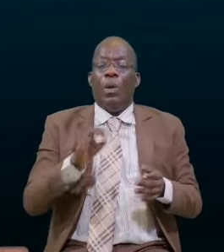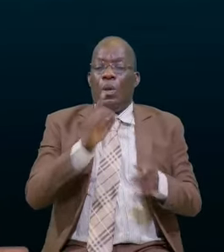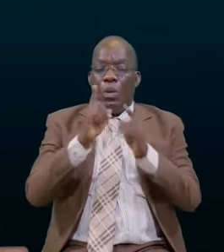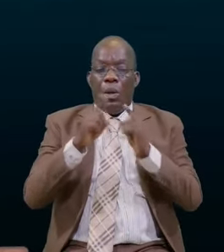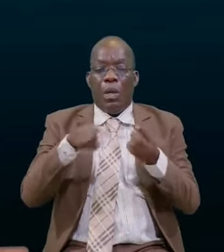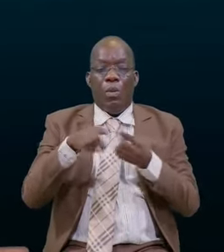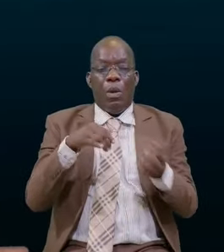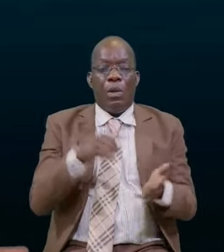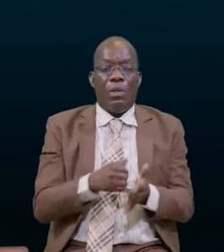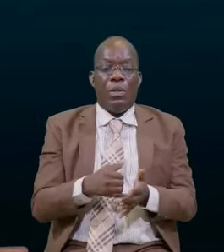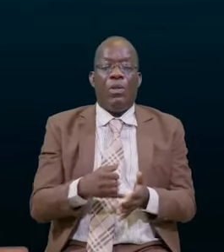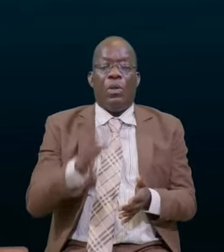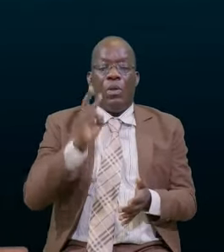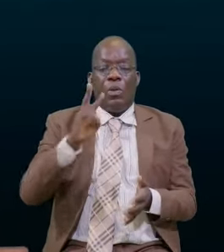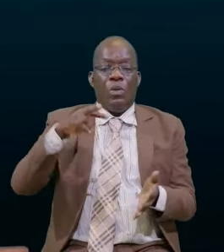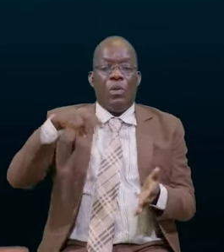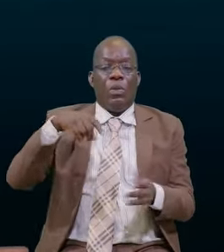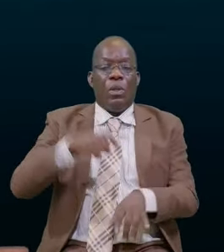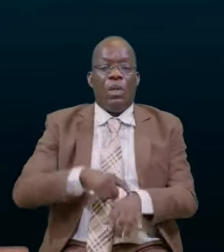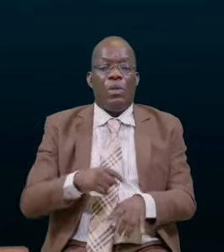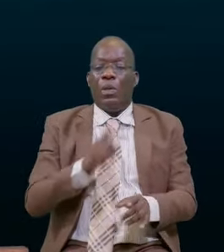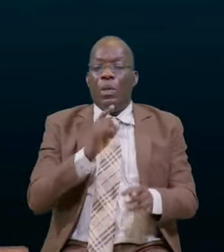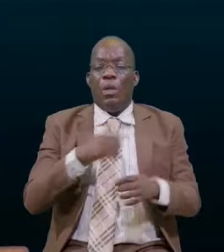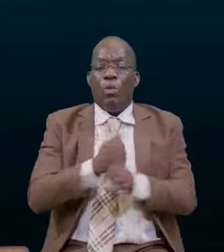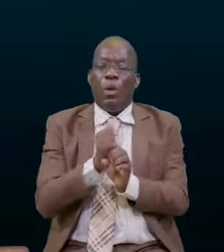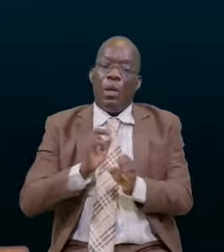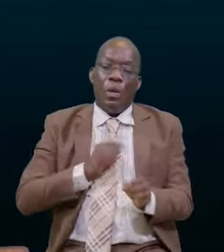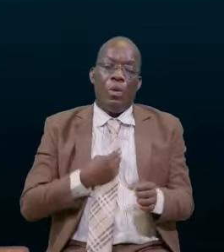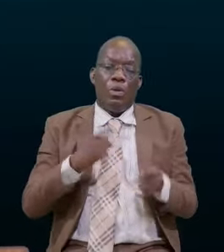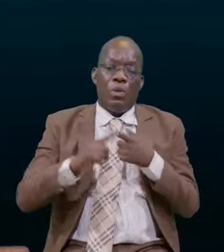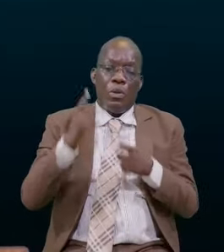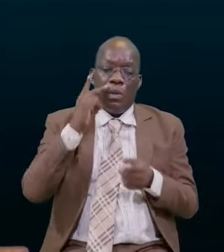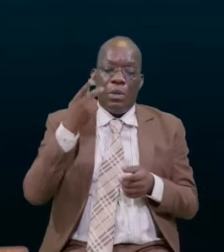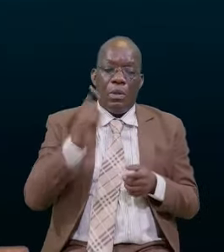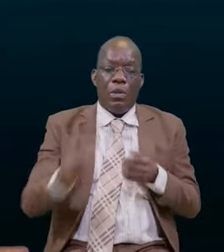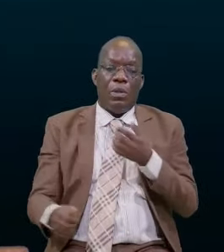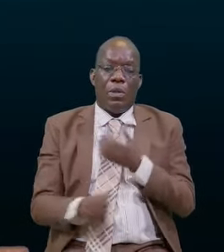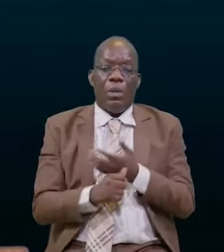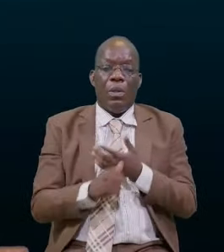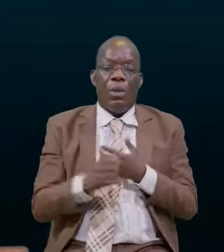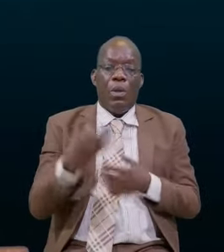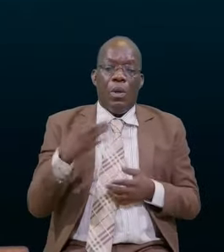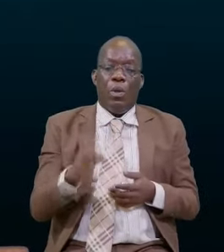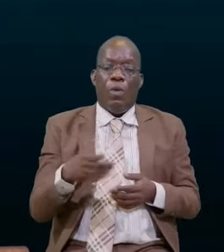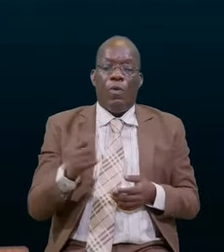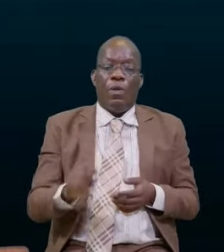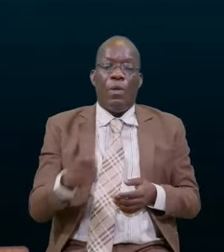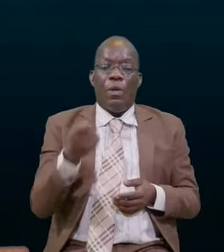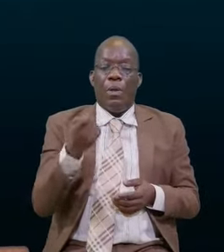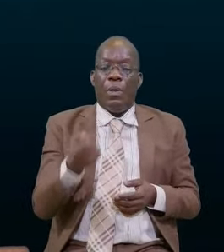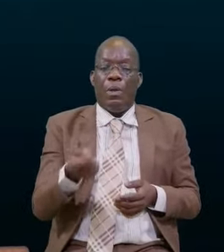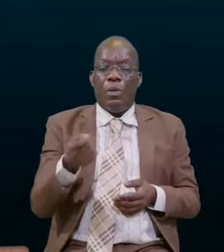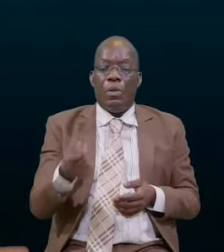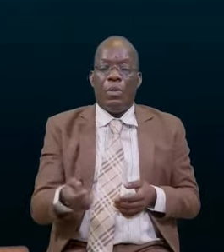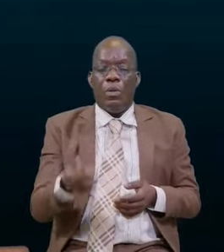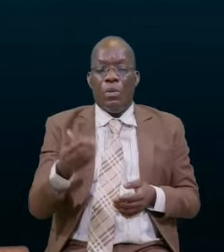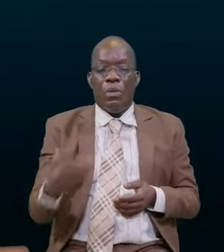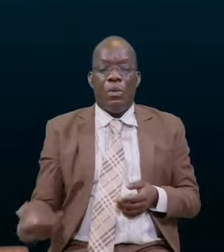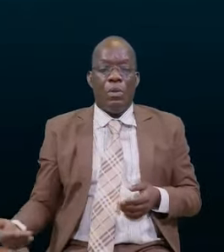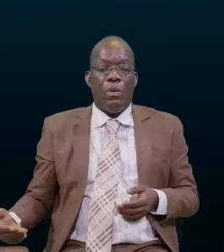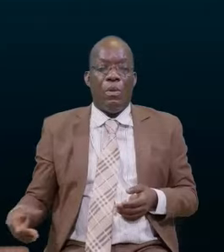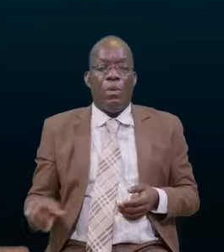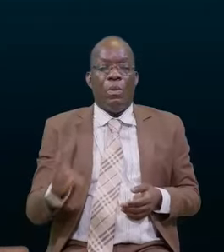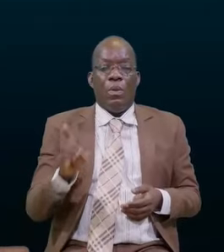us to see the danger of the little little thing little horn Daniel chter